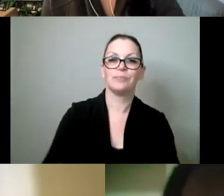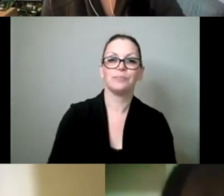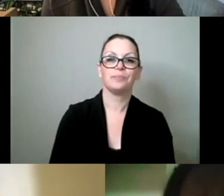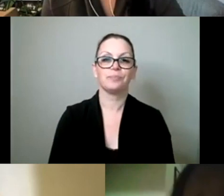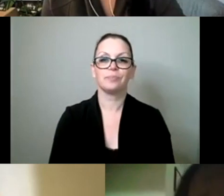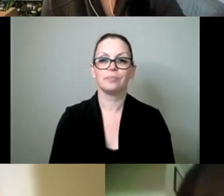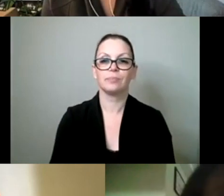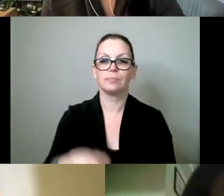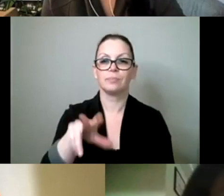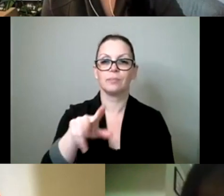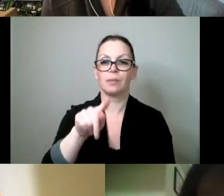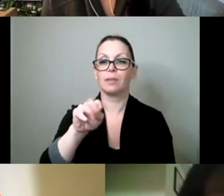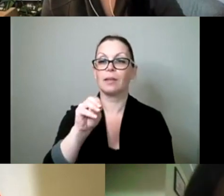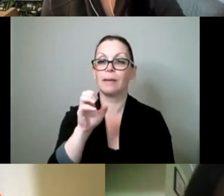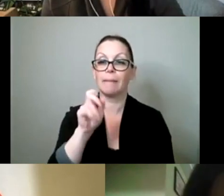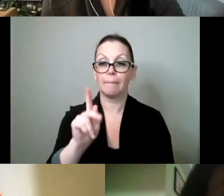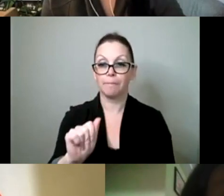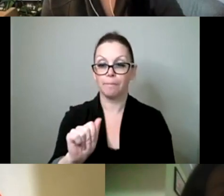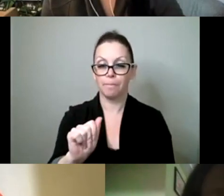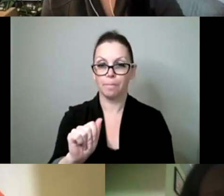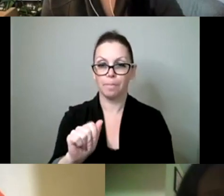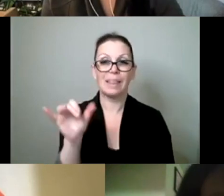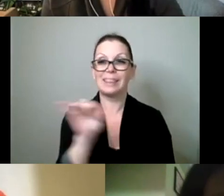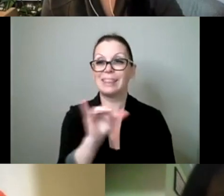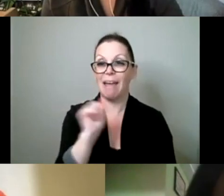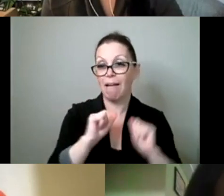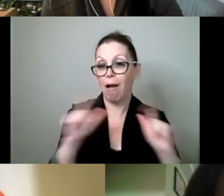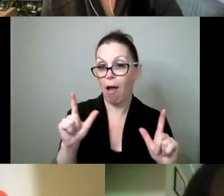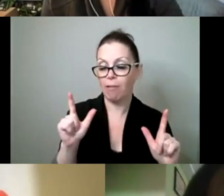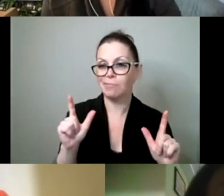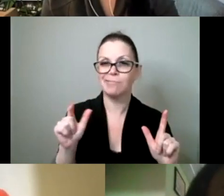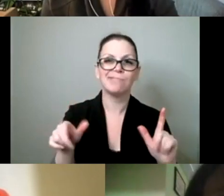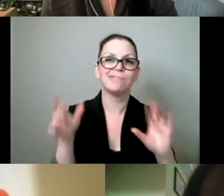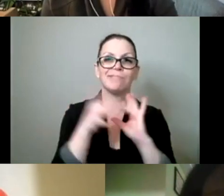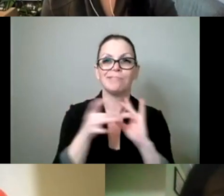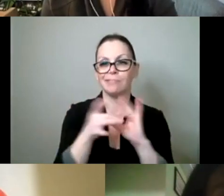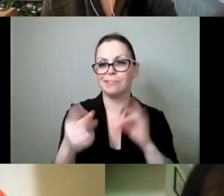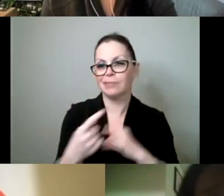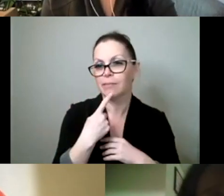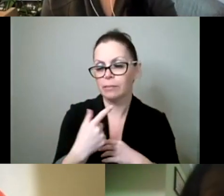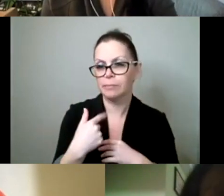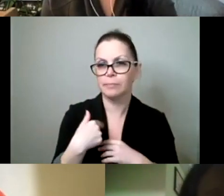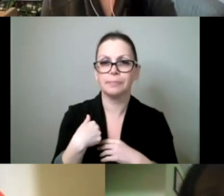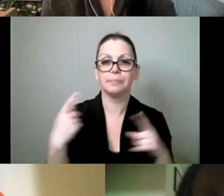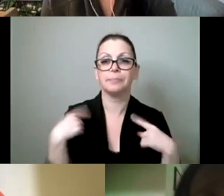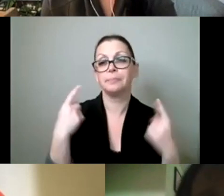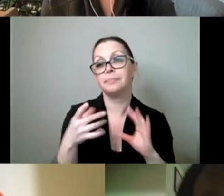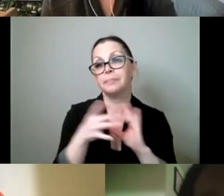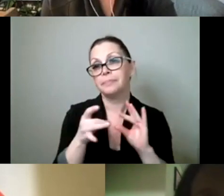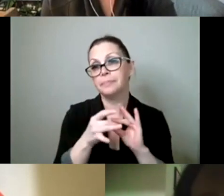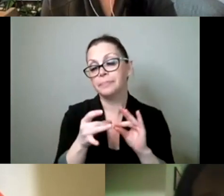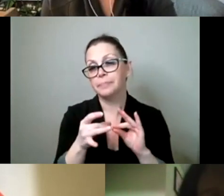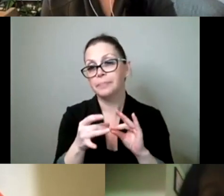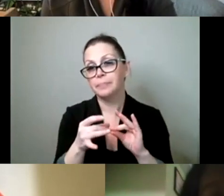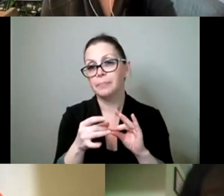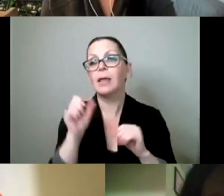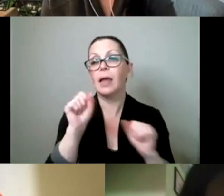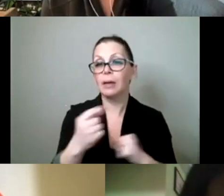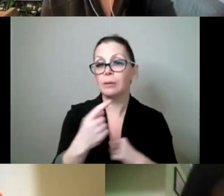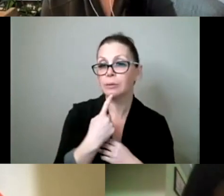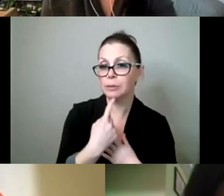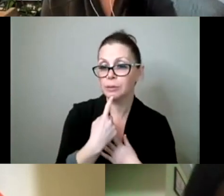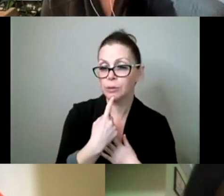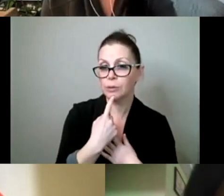Of course. Exactly. And for me, like what everyone else has said, I have said, and then also I would say